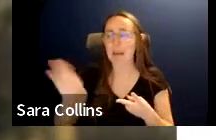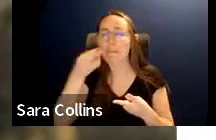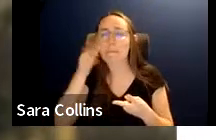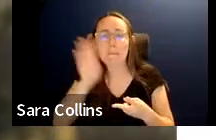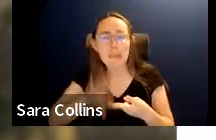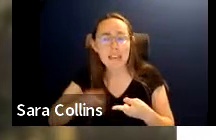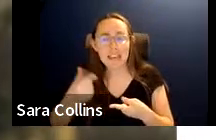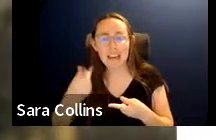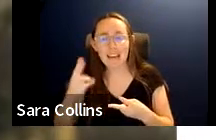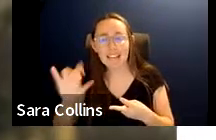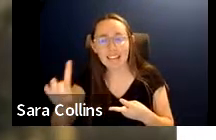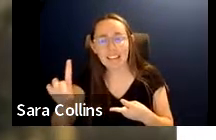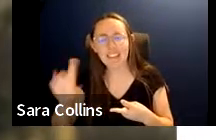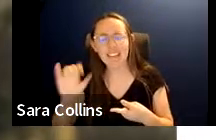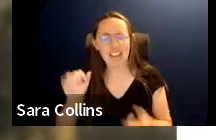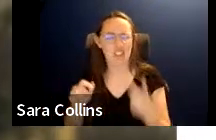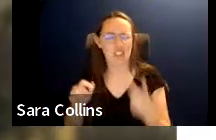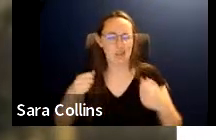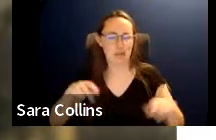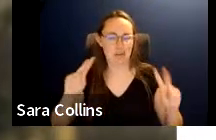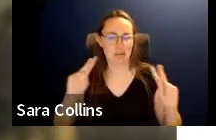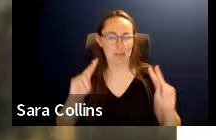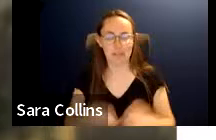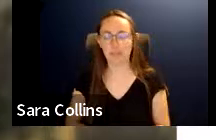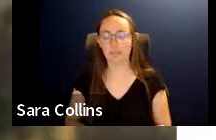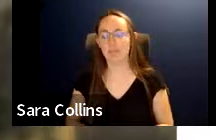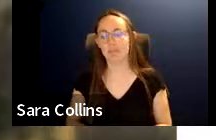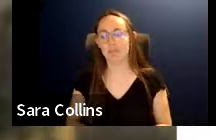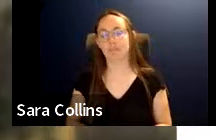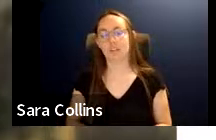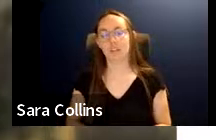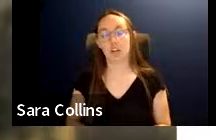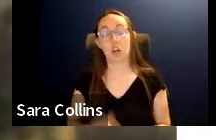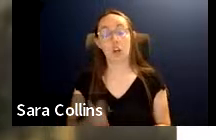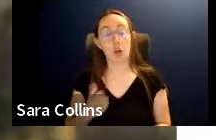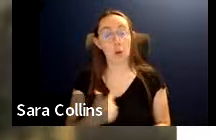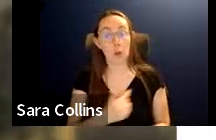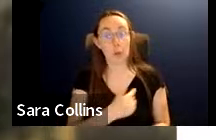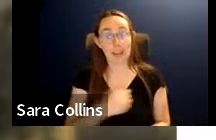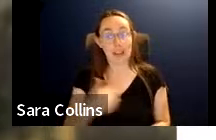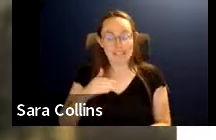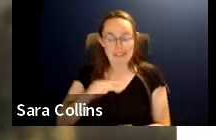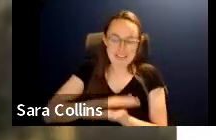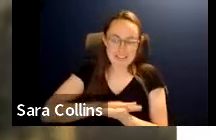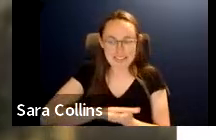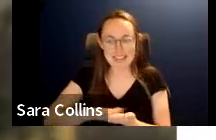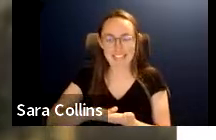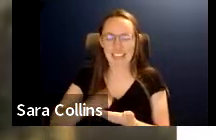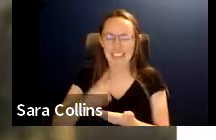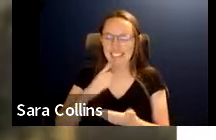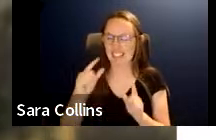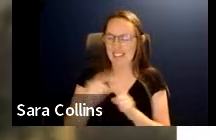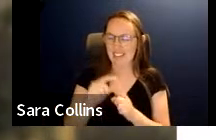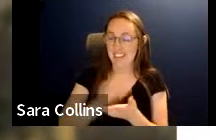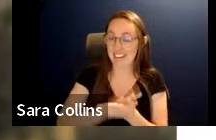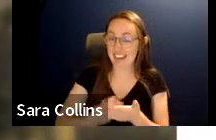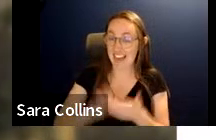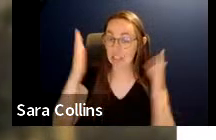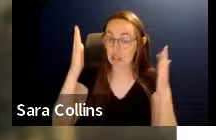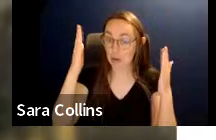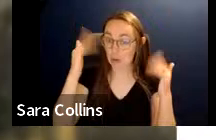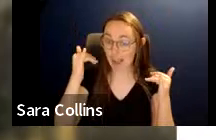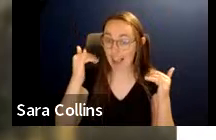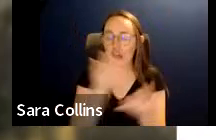this really nice, and I say nice because it was free, built out of scrap wood that we had around the